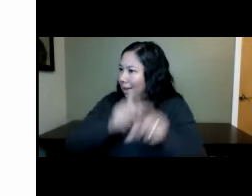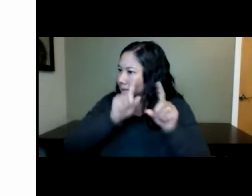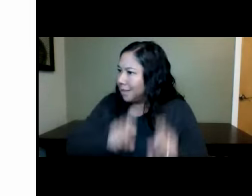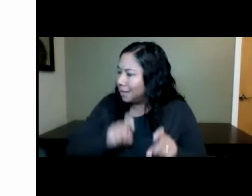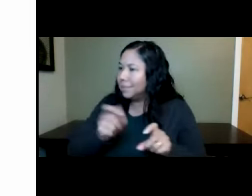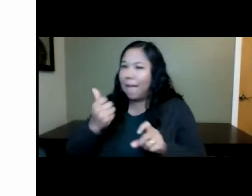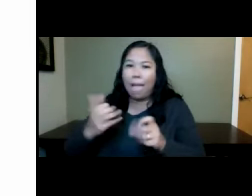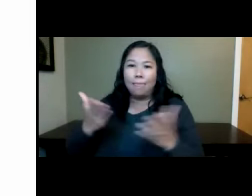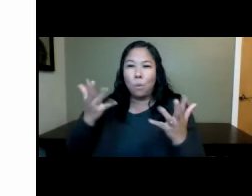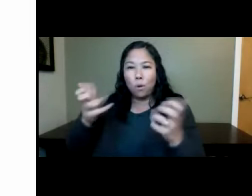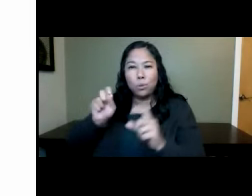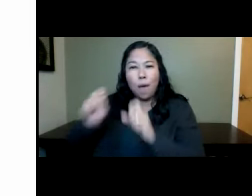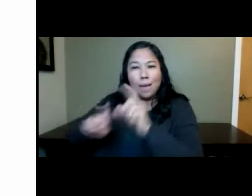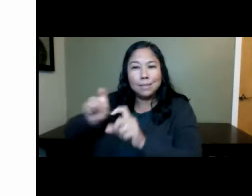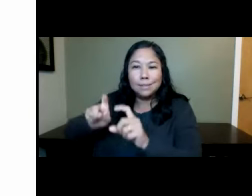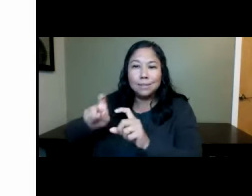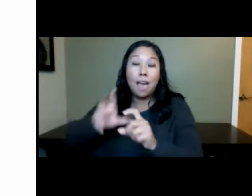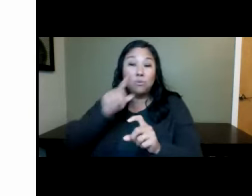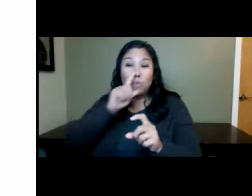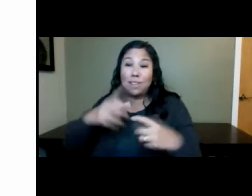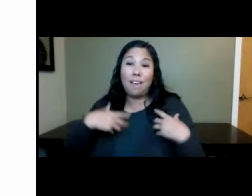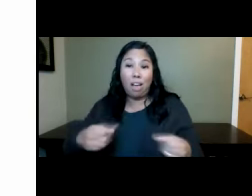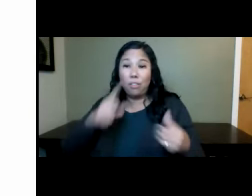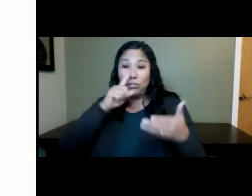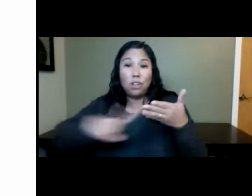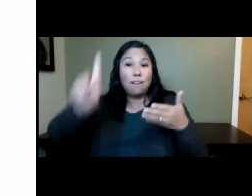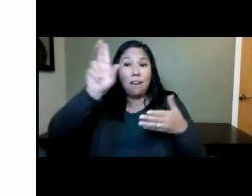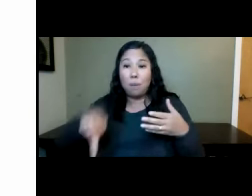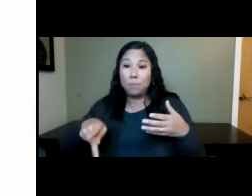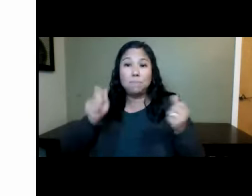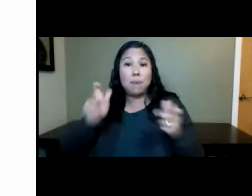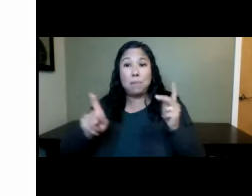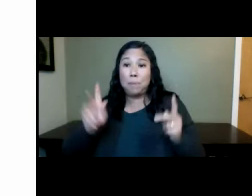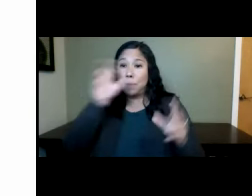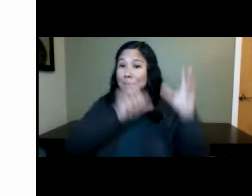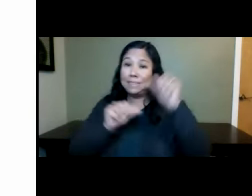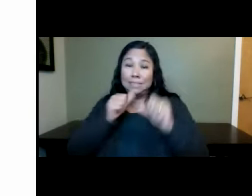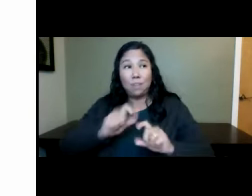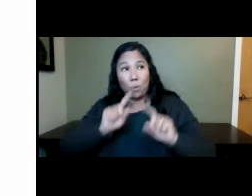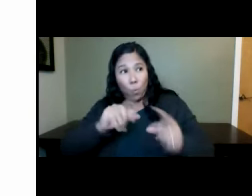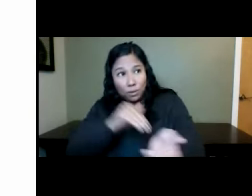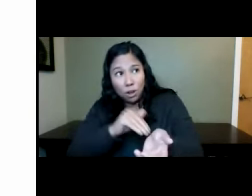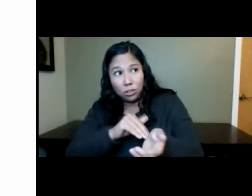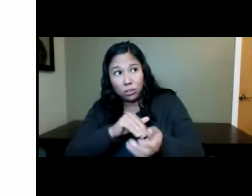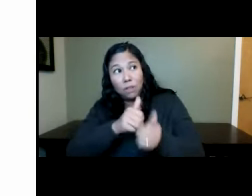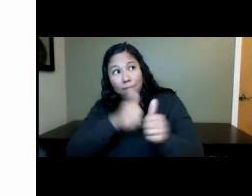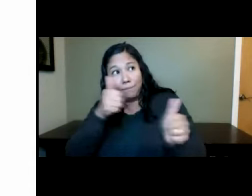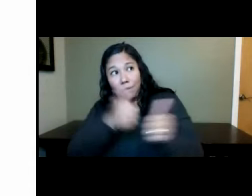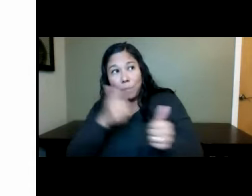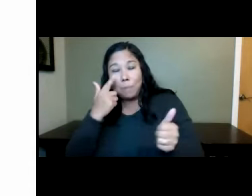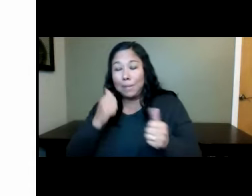time get those health checkups that a lot of people have been missing up until this point. So if you want to know more about